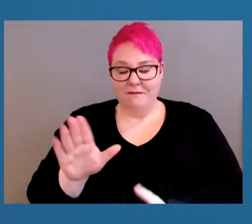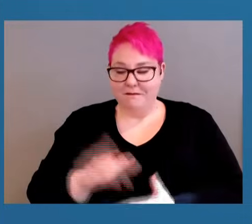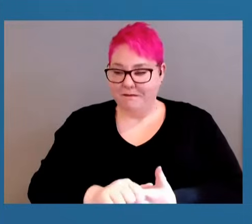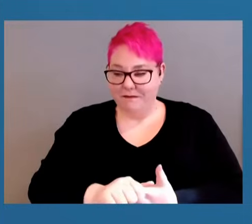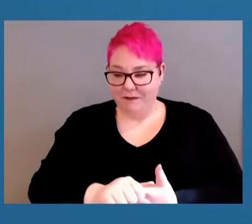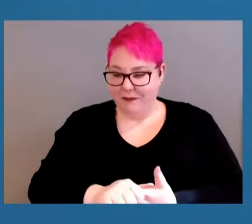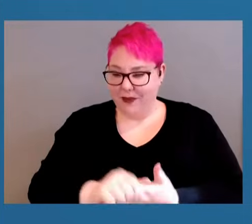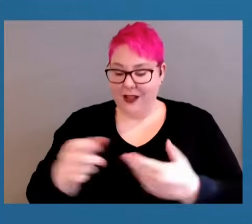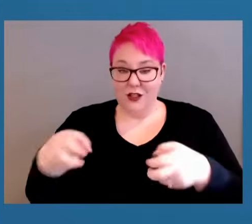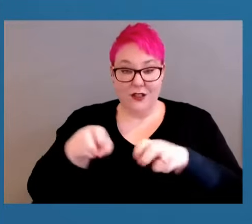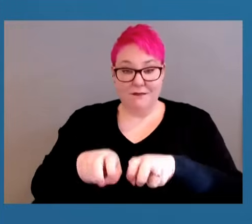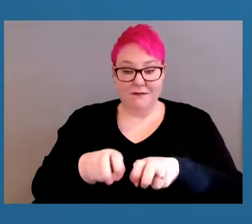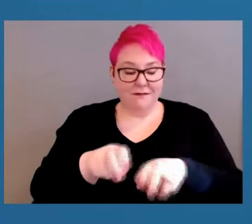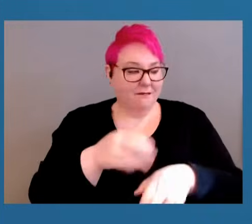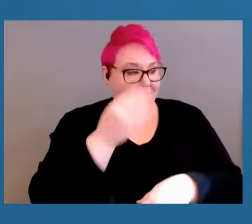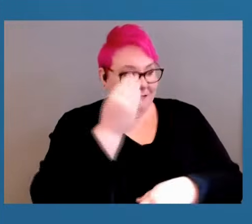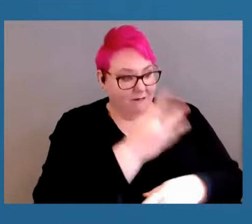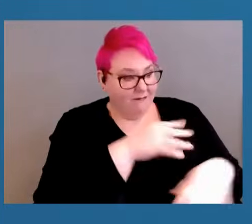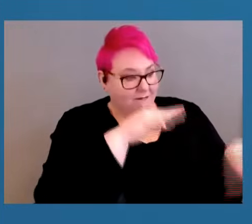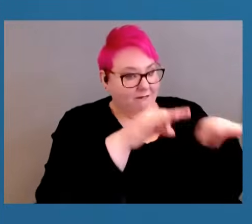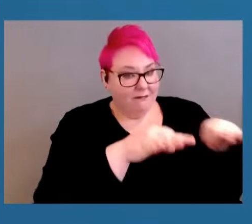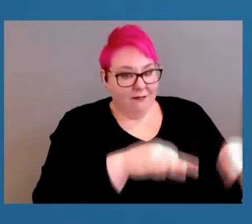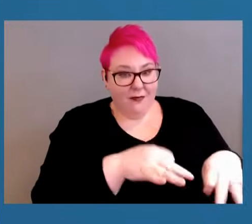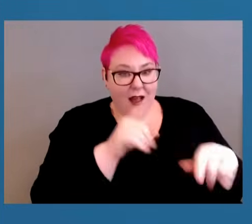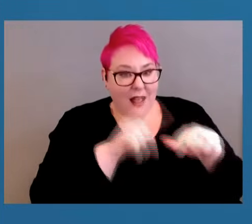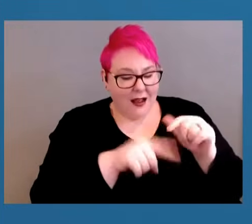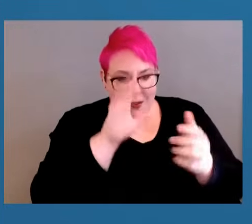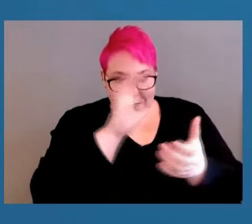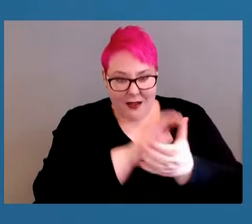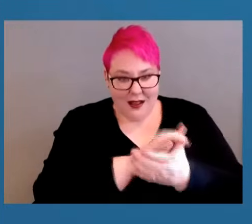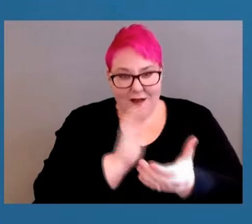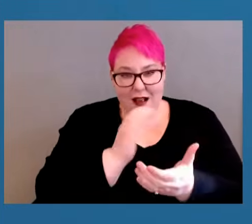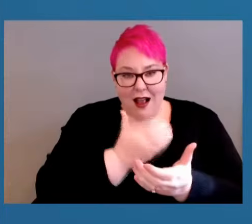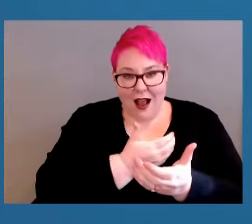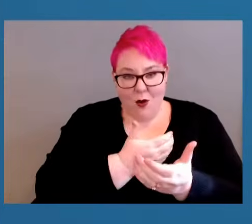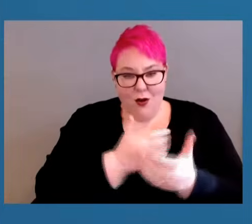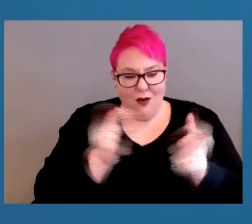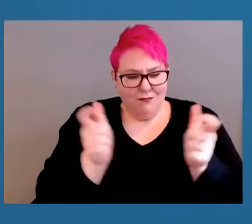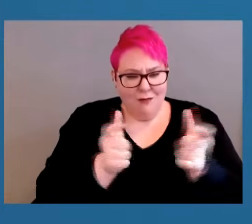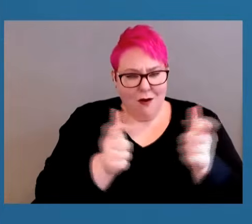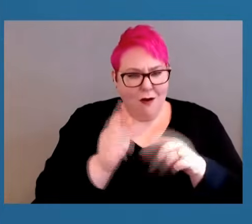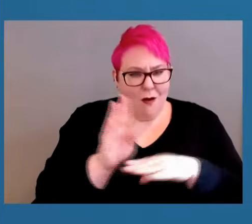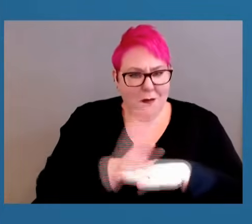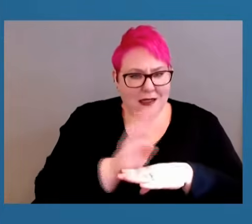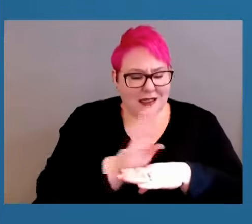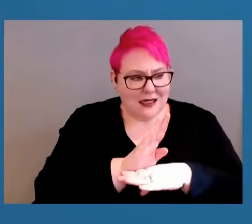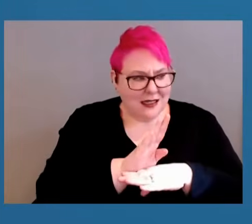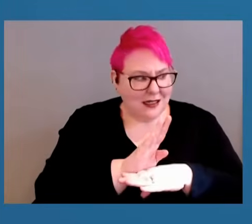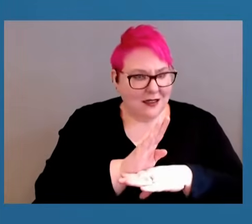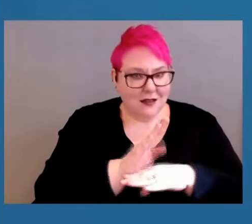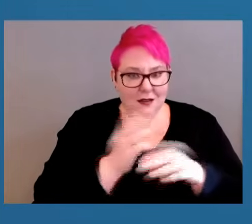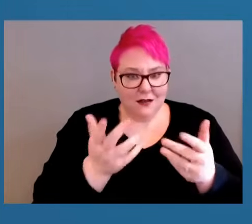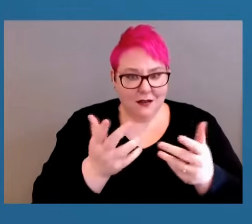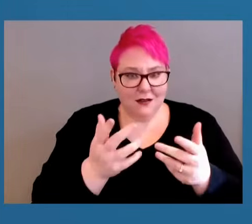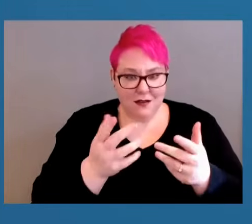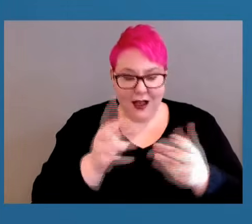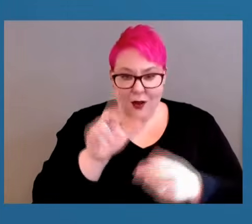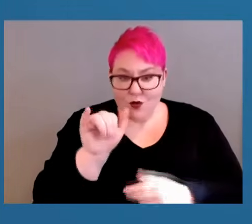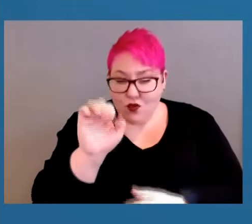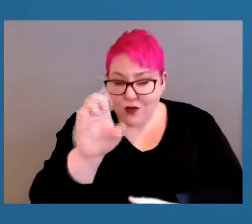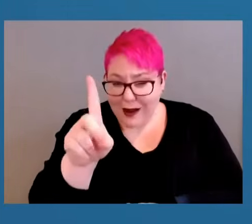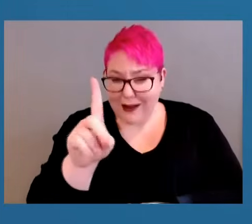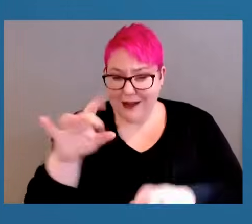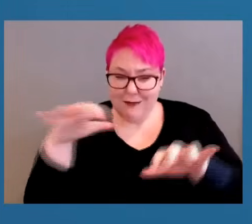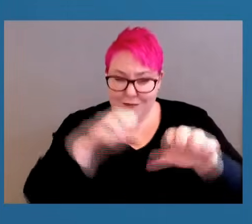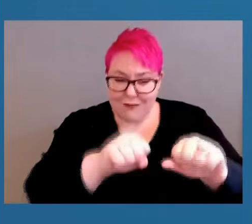said, I could not believe that our little business here was subjected to a raid. People wearing